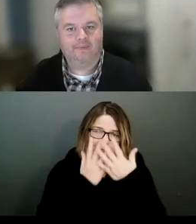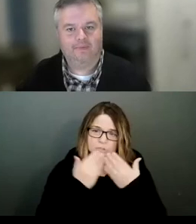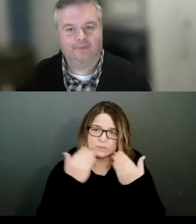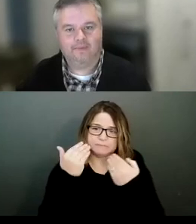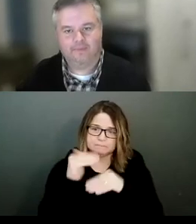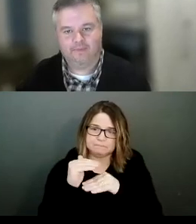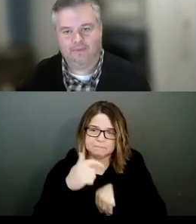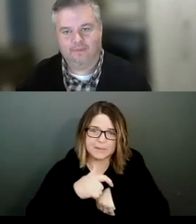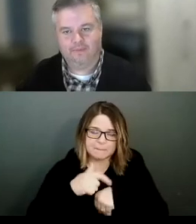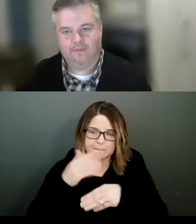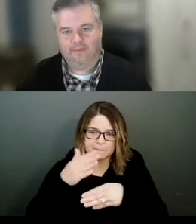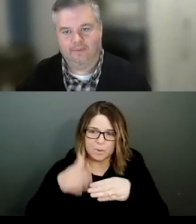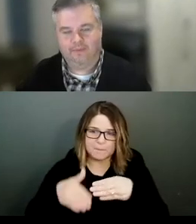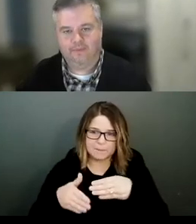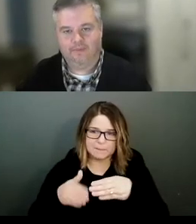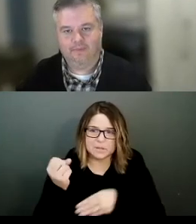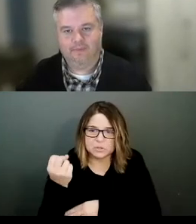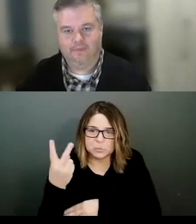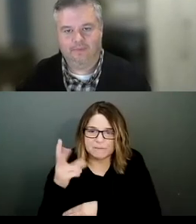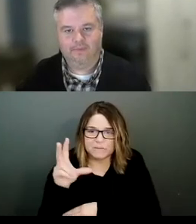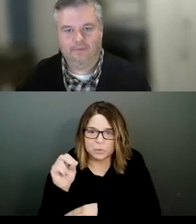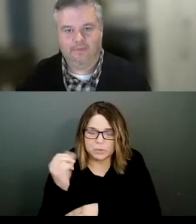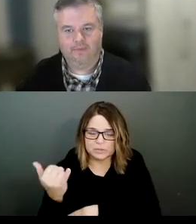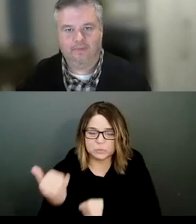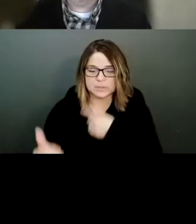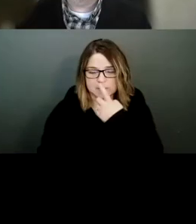up by 12:30 today.